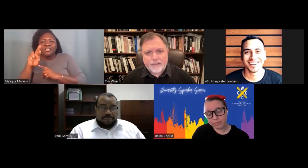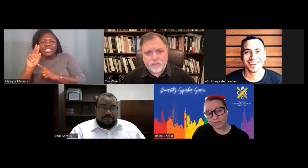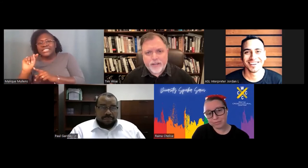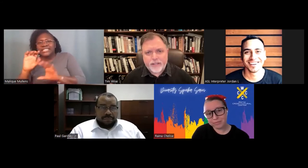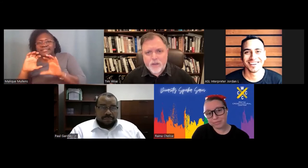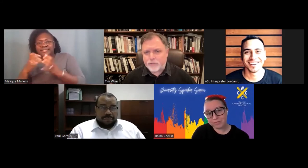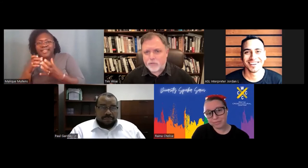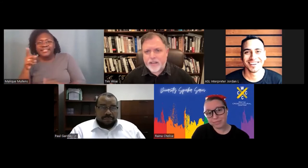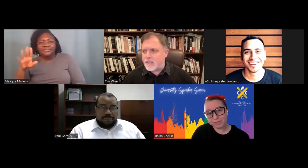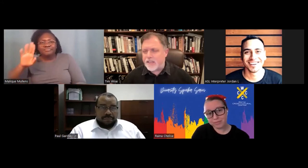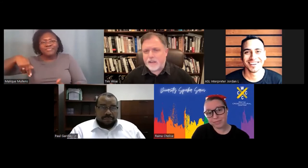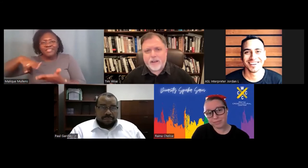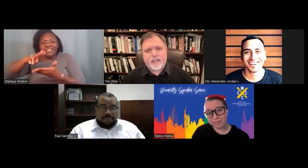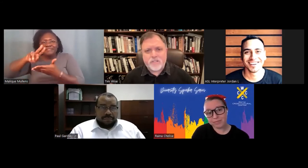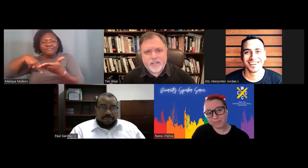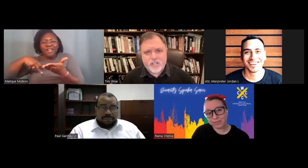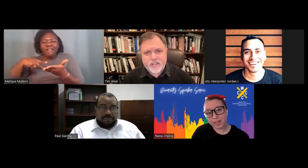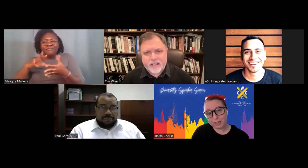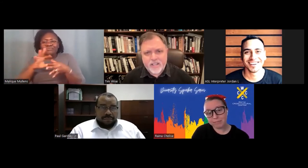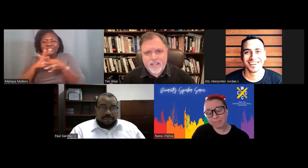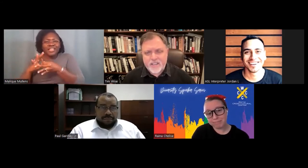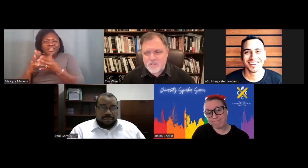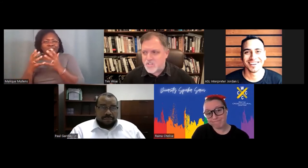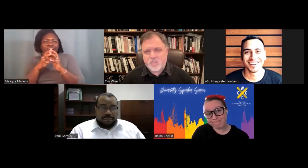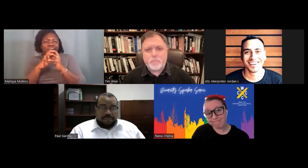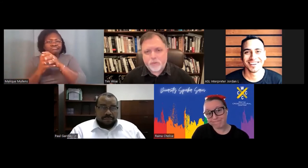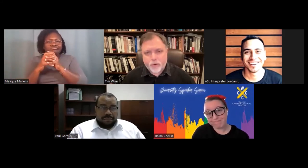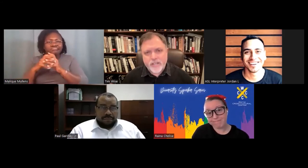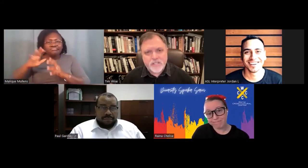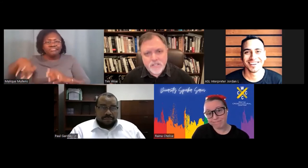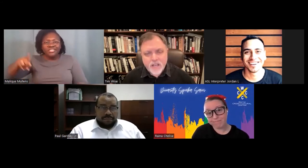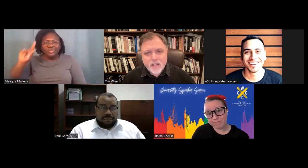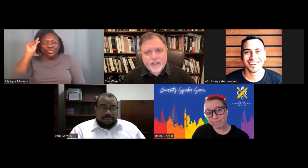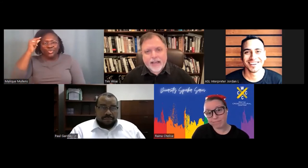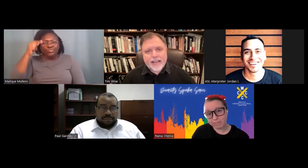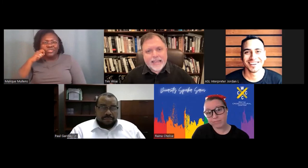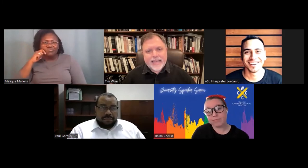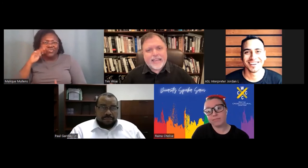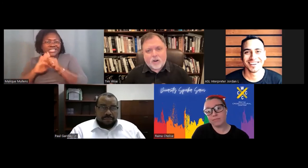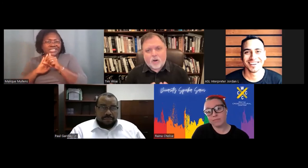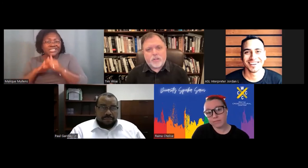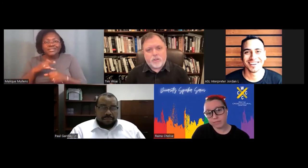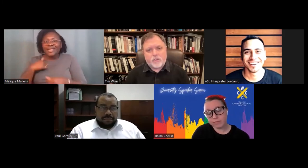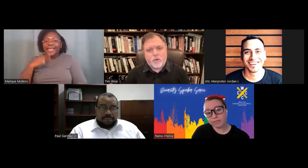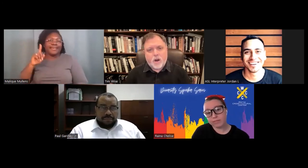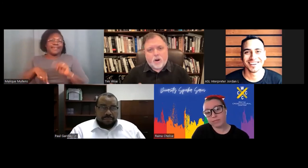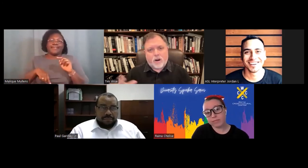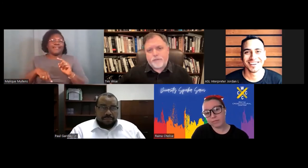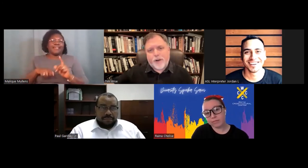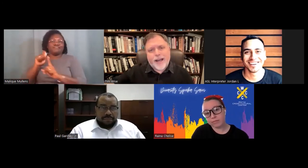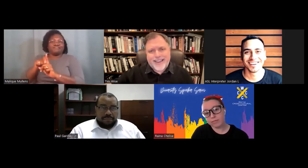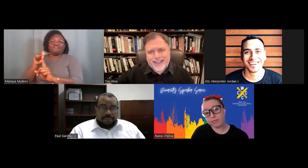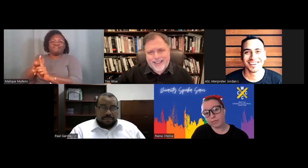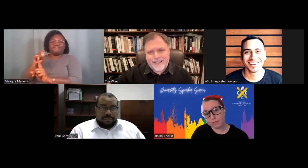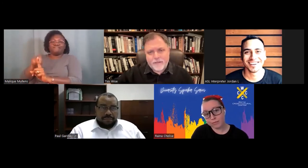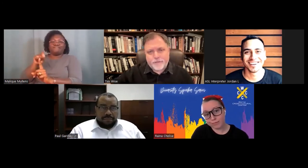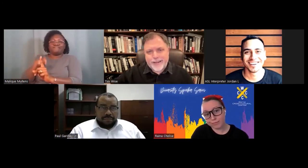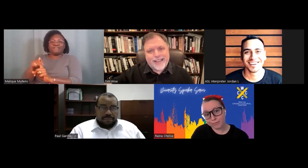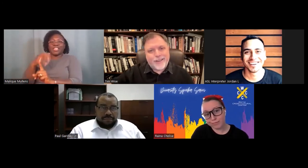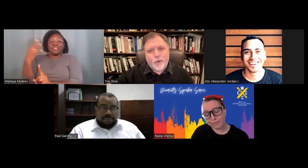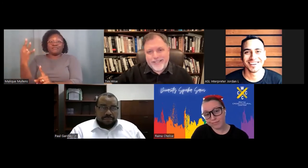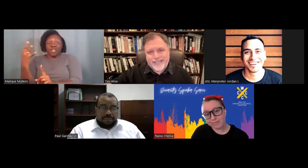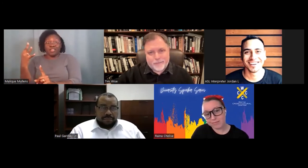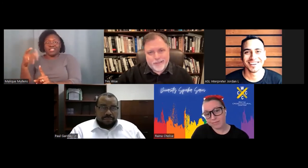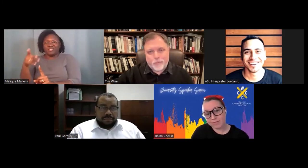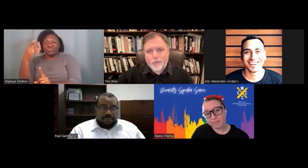What, you haven't read anything about intersectionality yet, you stupid racist? Like, I can't get on you on Friday for